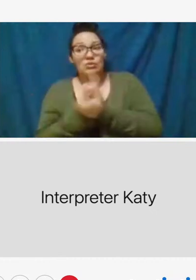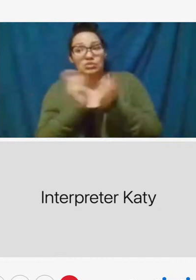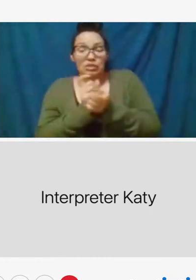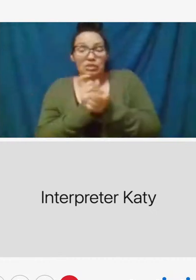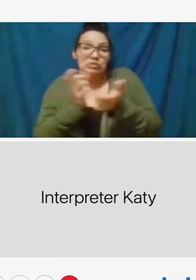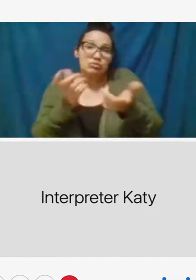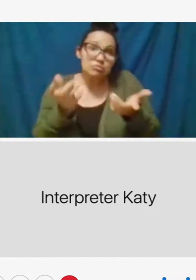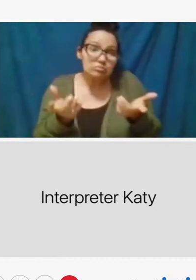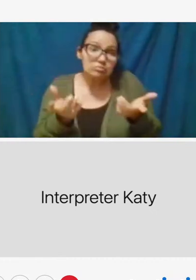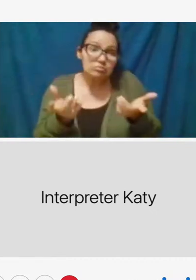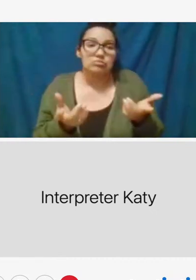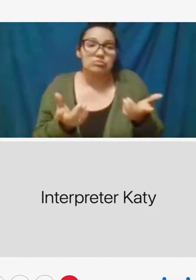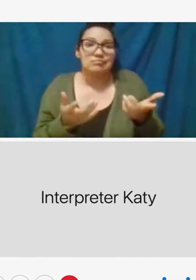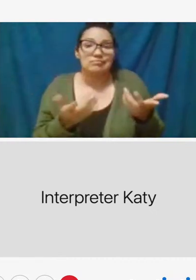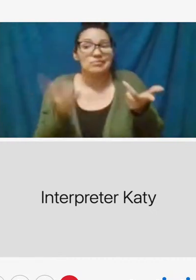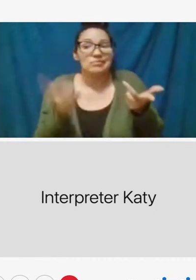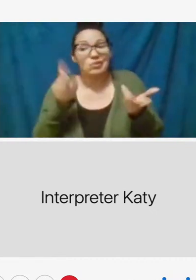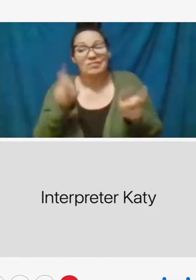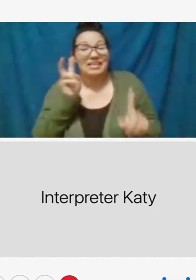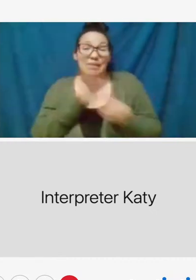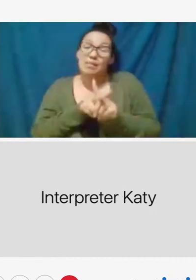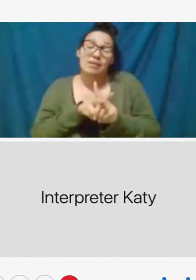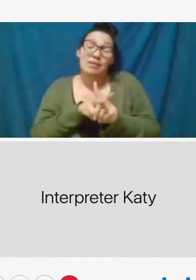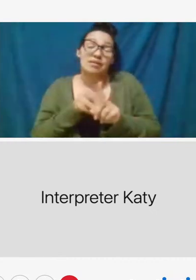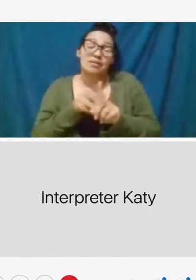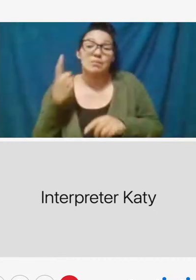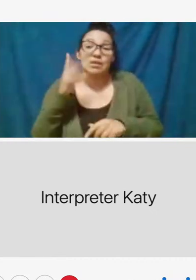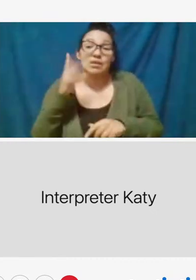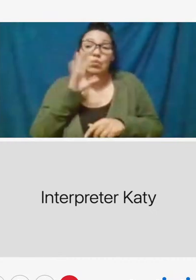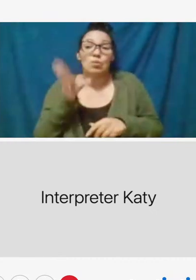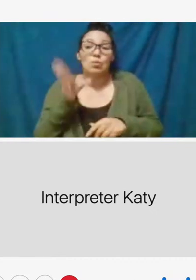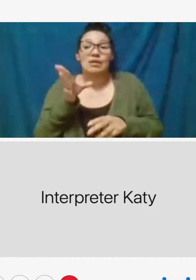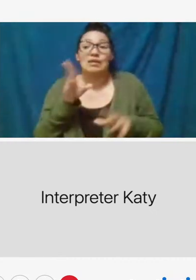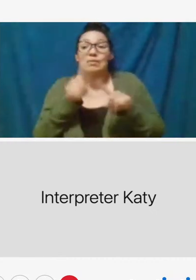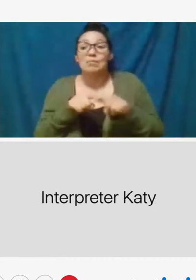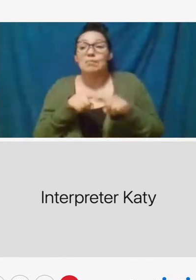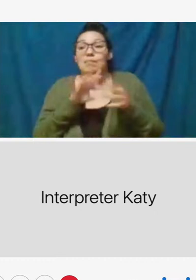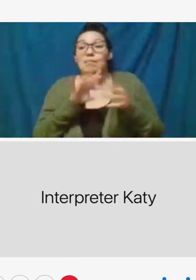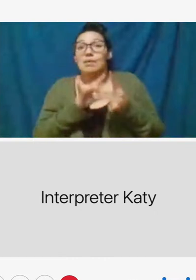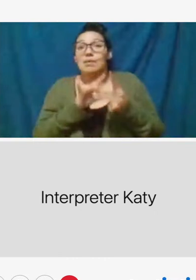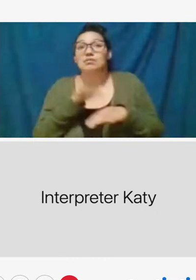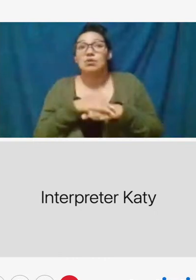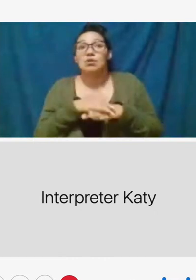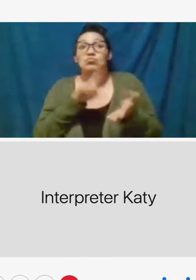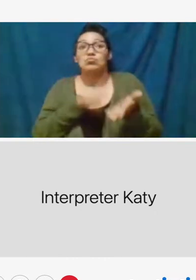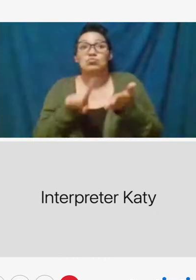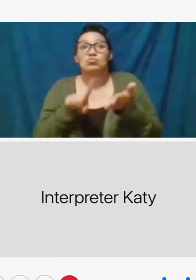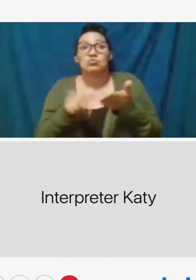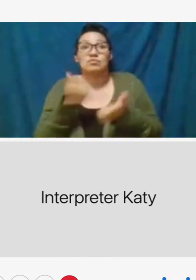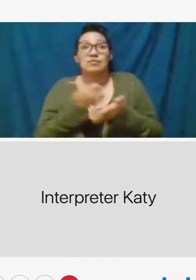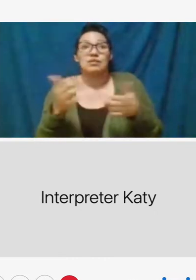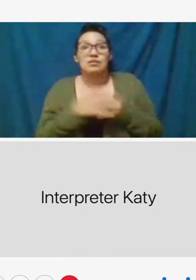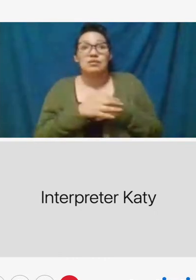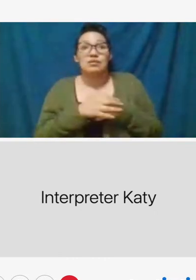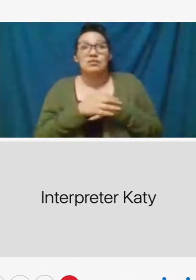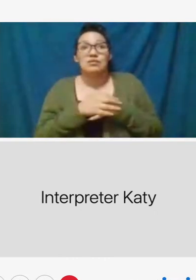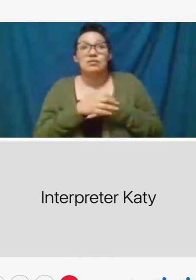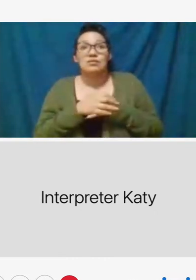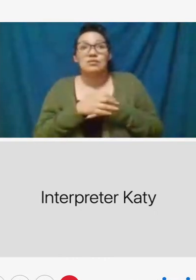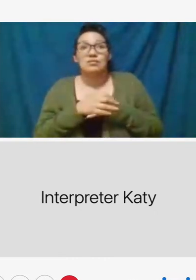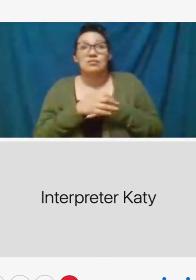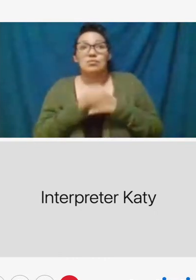this but but it will be based on what we currently have the resources that we have we're not going to propose something that it will